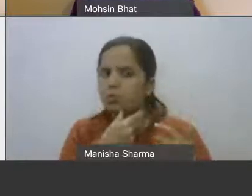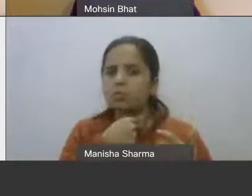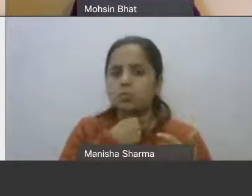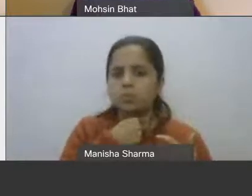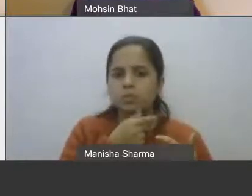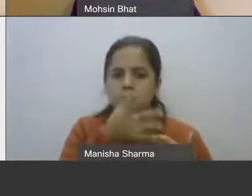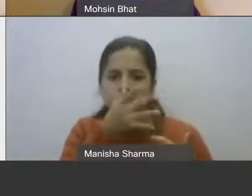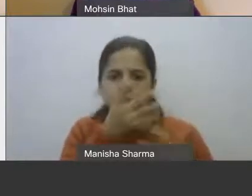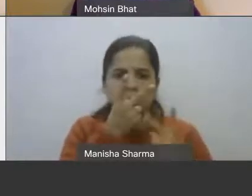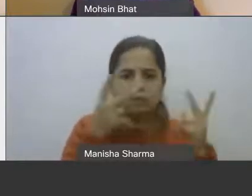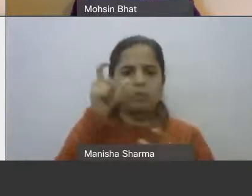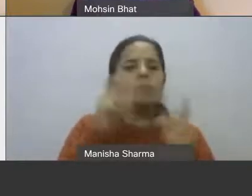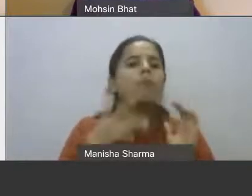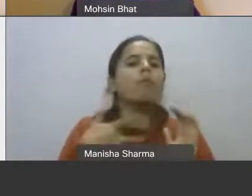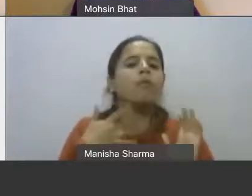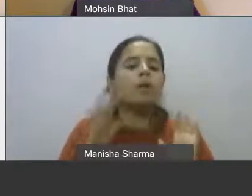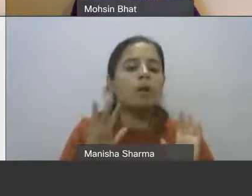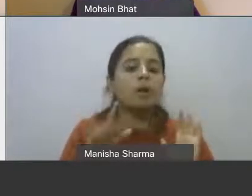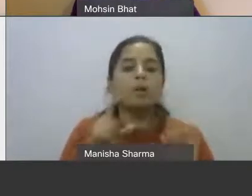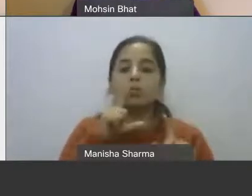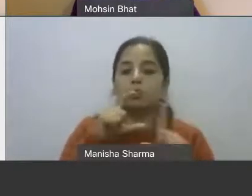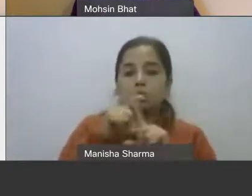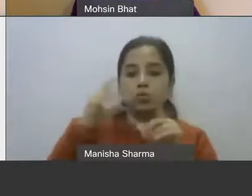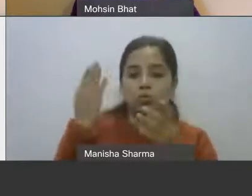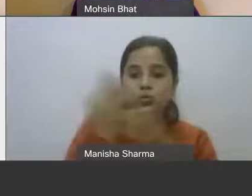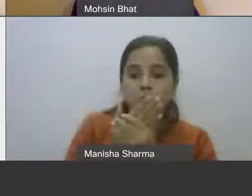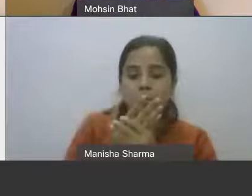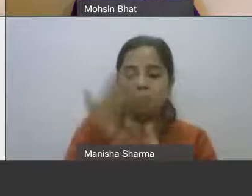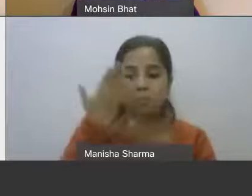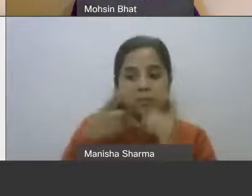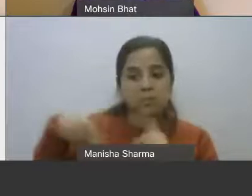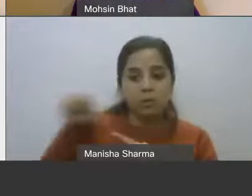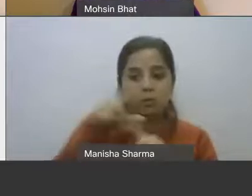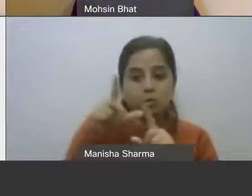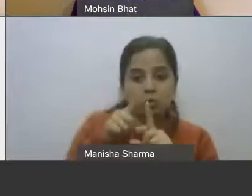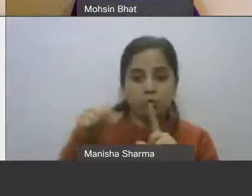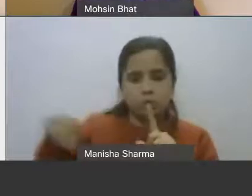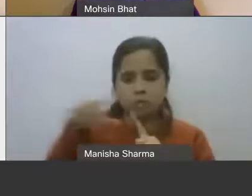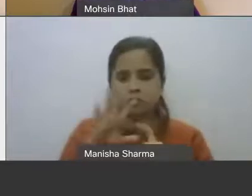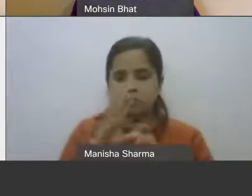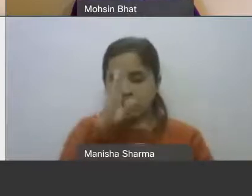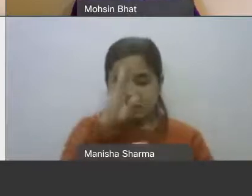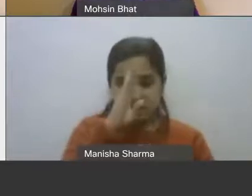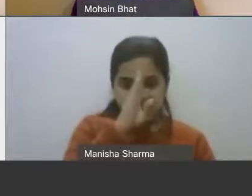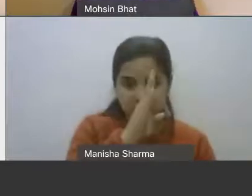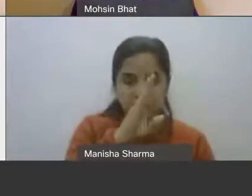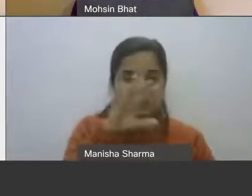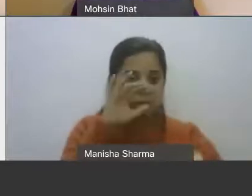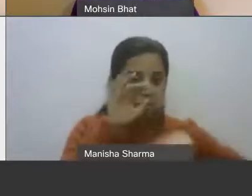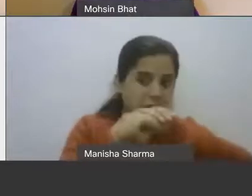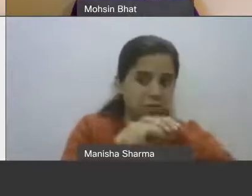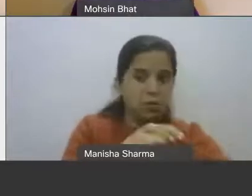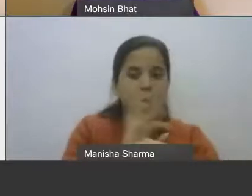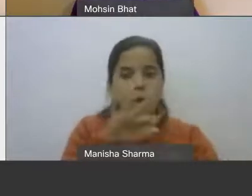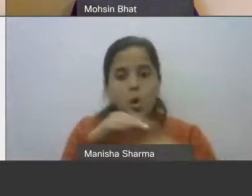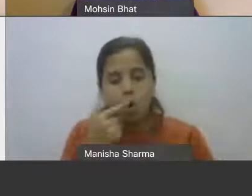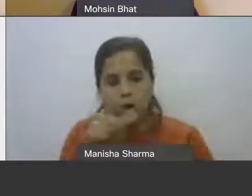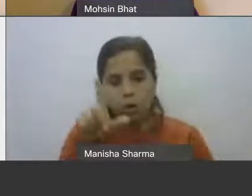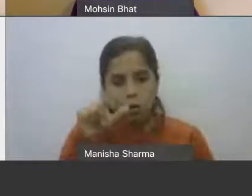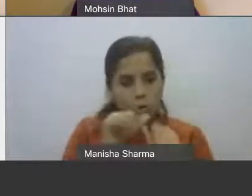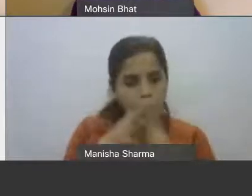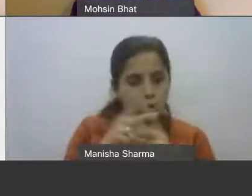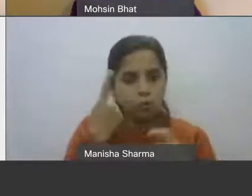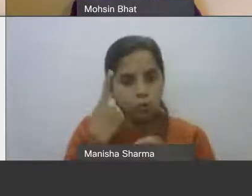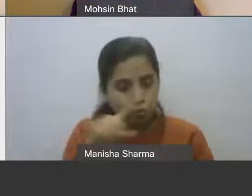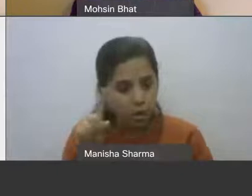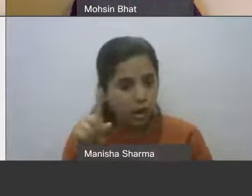than documentary regimes trying to create what may appear to be a rather straightforward, legitimate exercise of citizenship